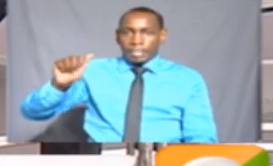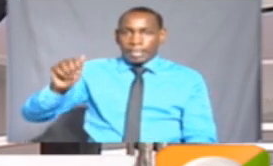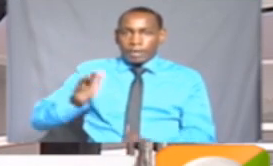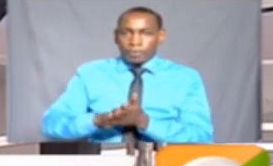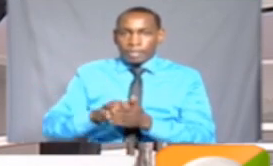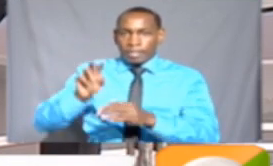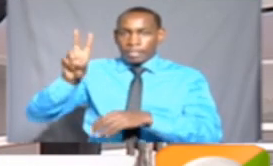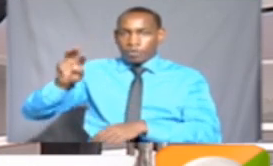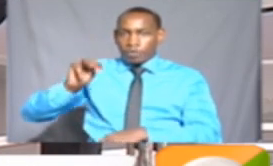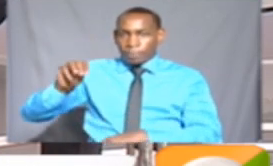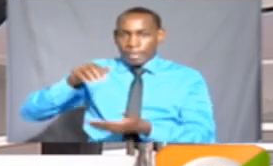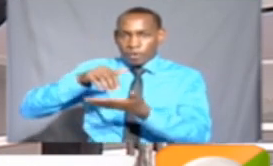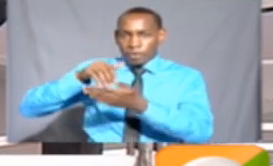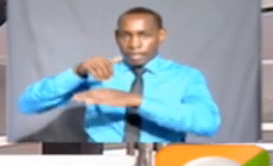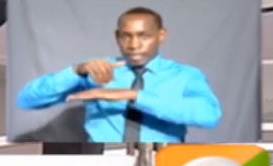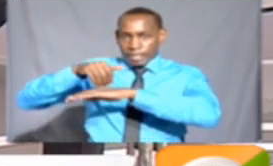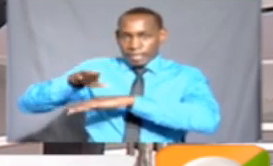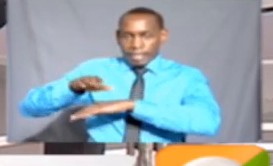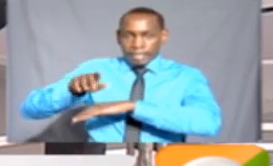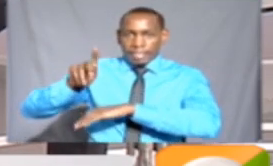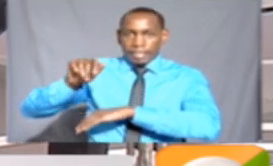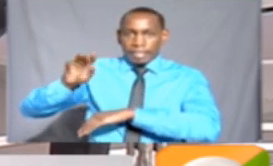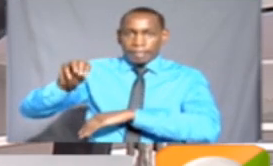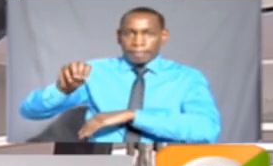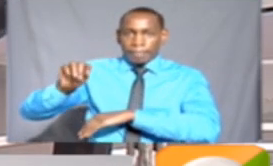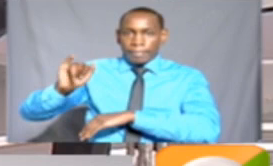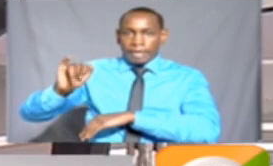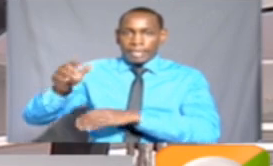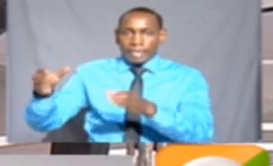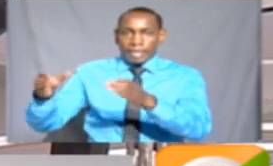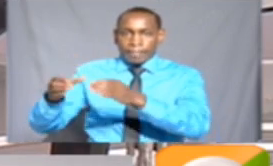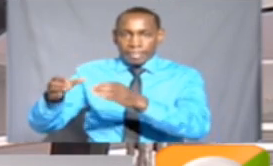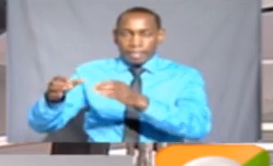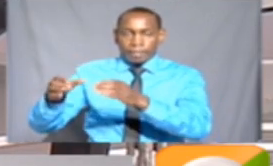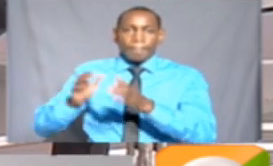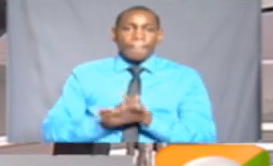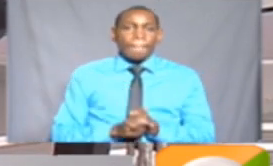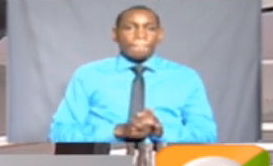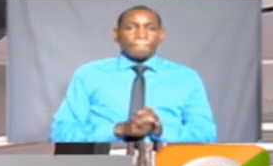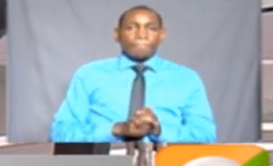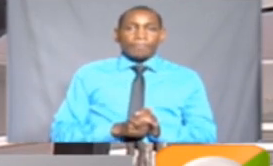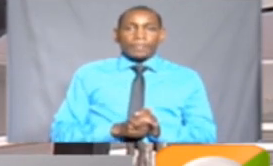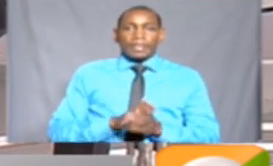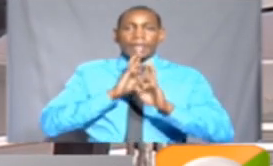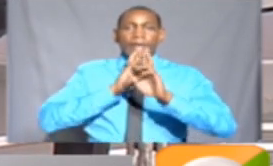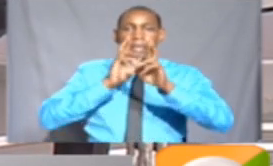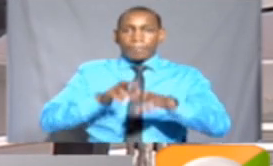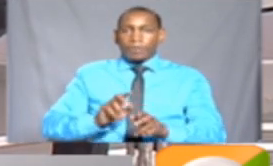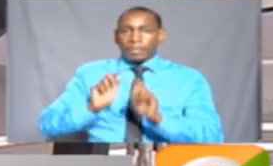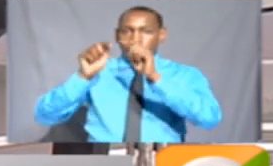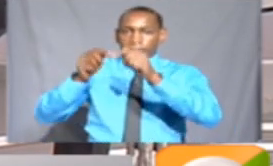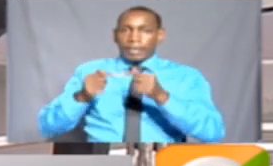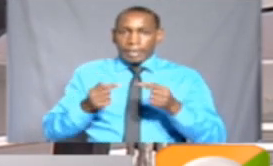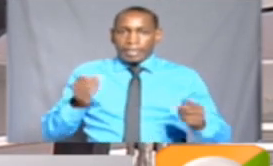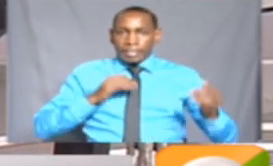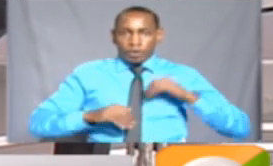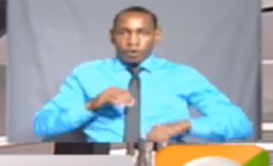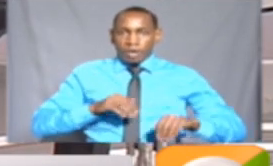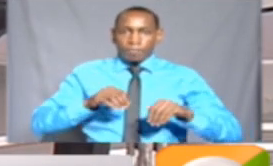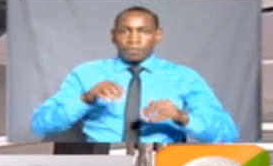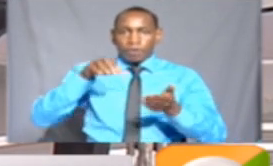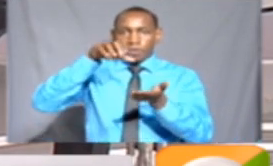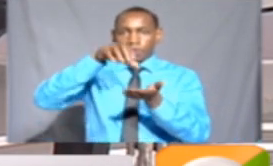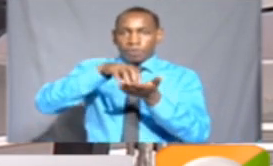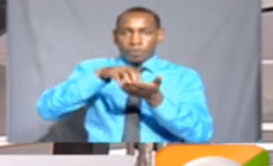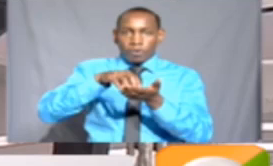was sent to Mwamuye and Kimani and company advocates. Hassan Mugambi was in the anti-corruption court, where he spent the rest of